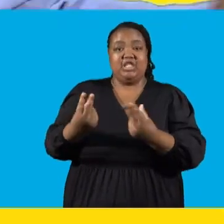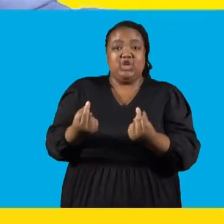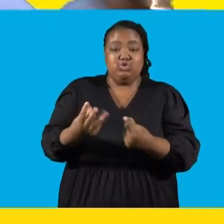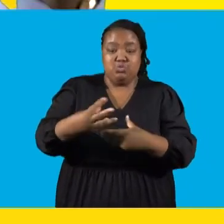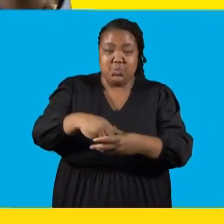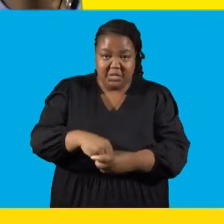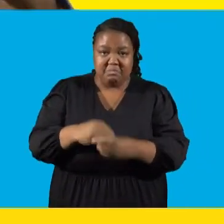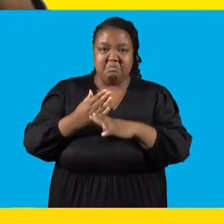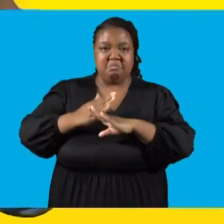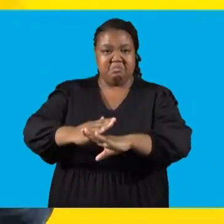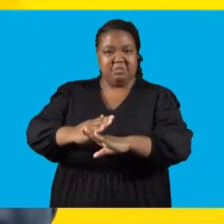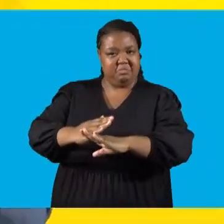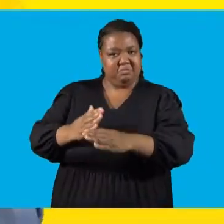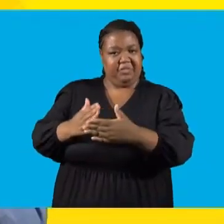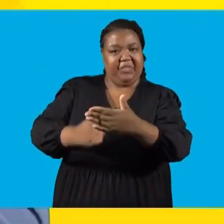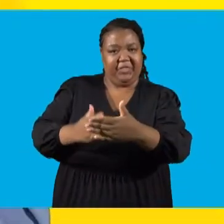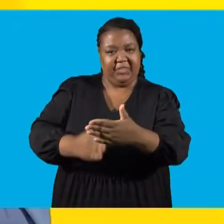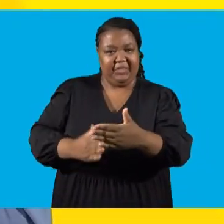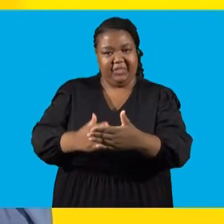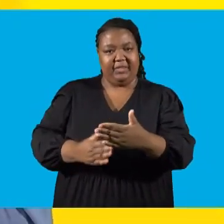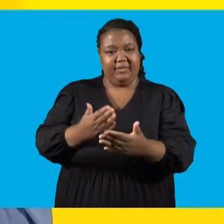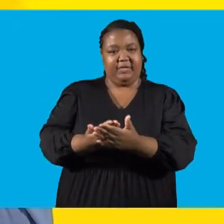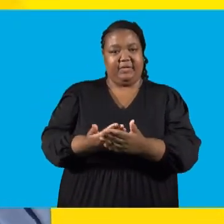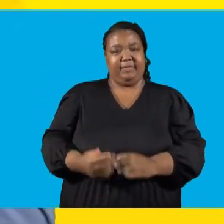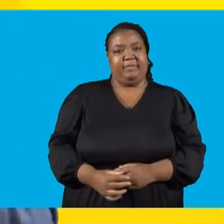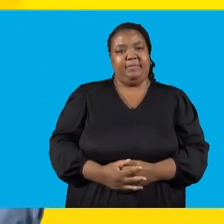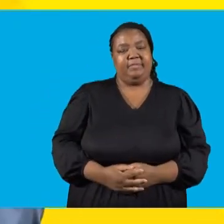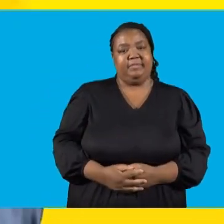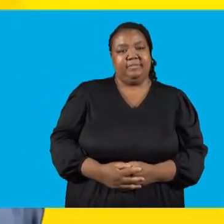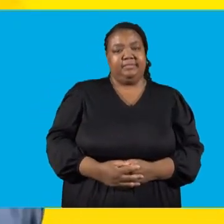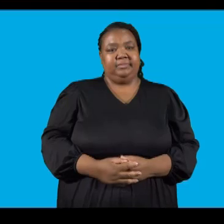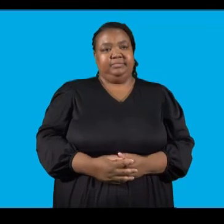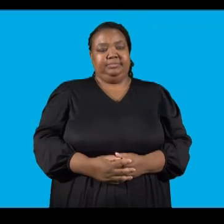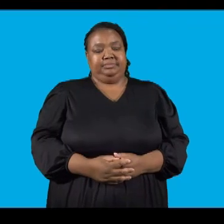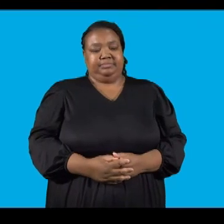for any potential entrant that wants to come into the market.